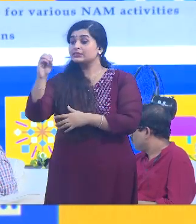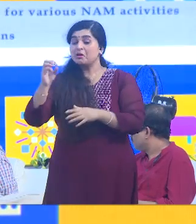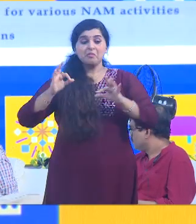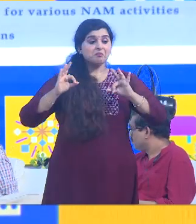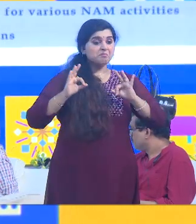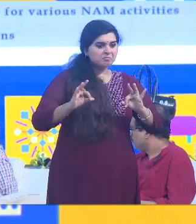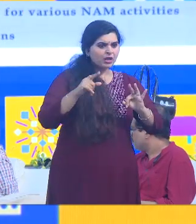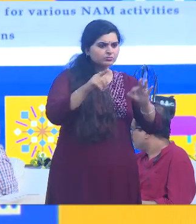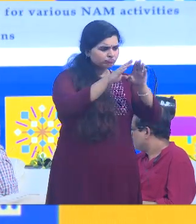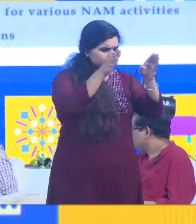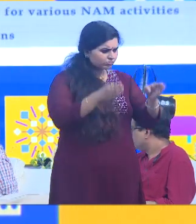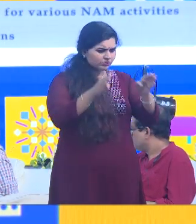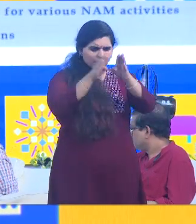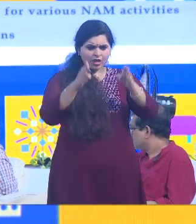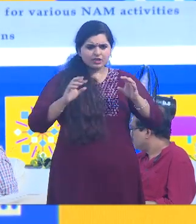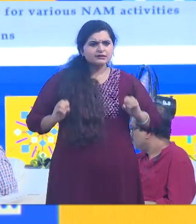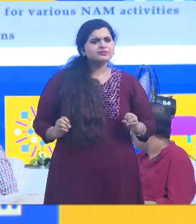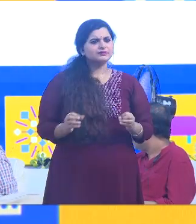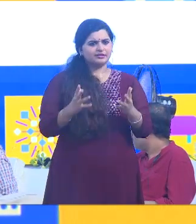level awards. Next.